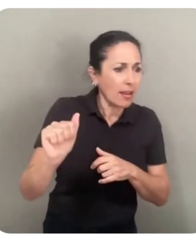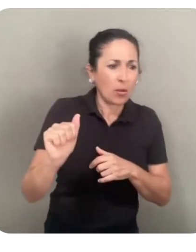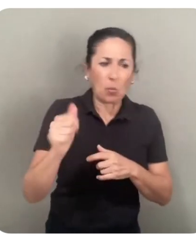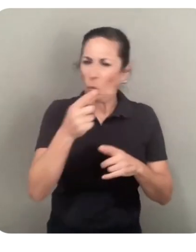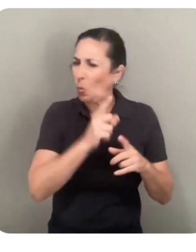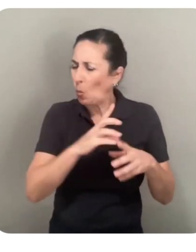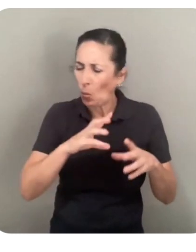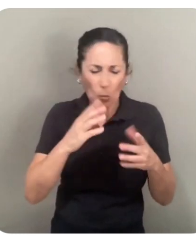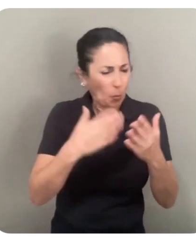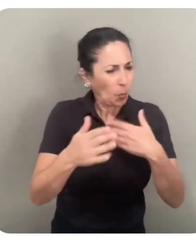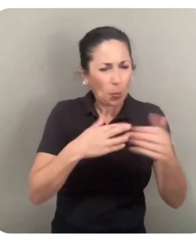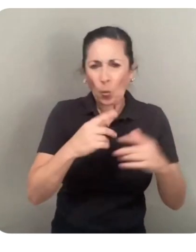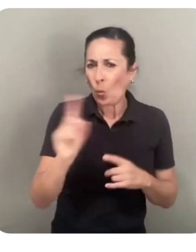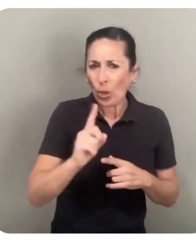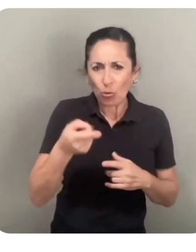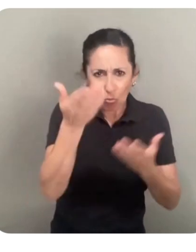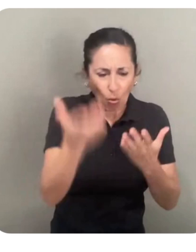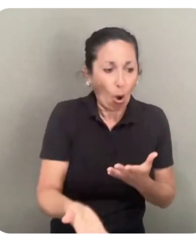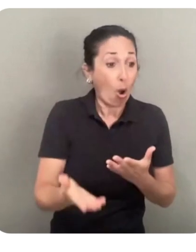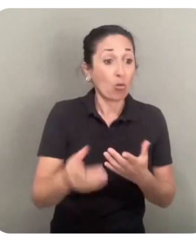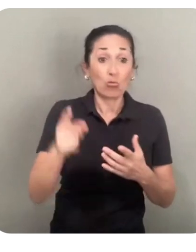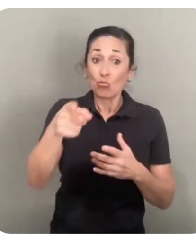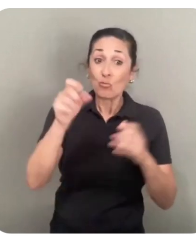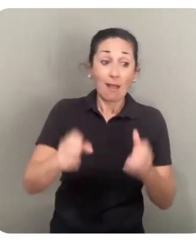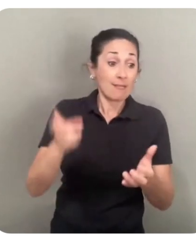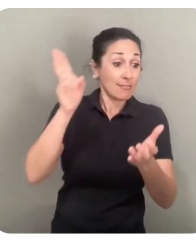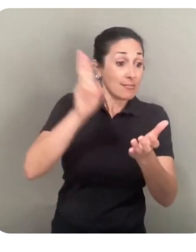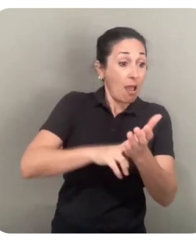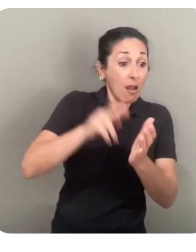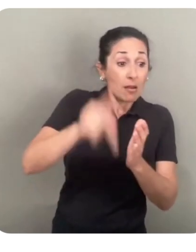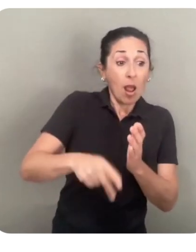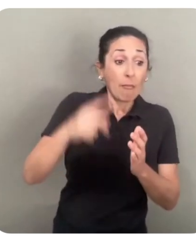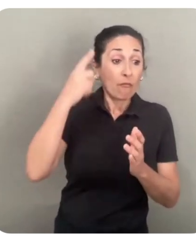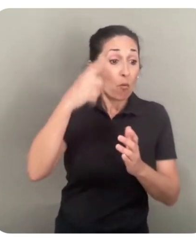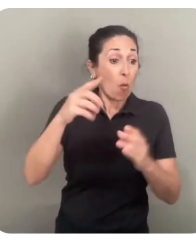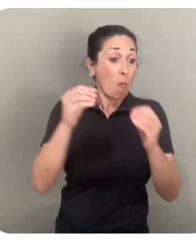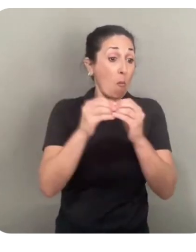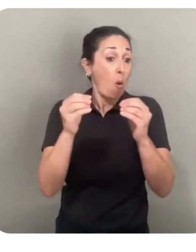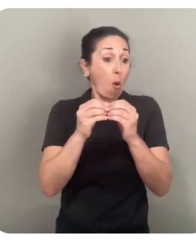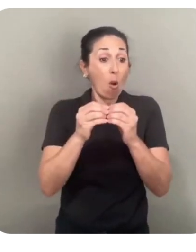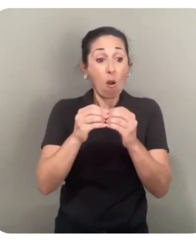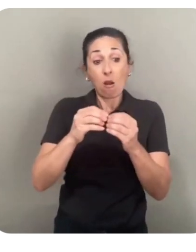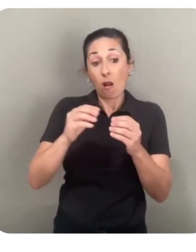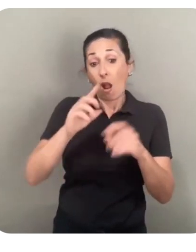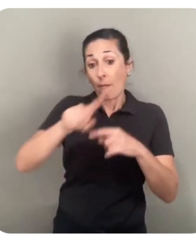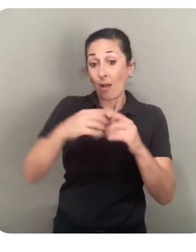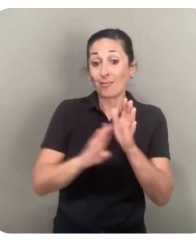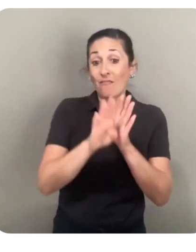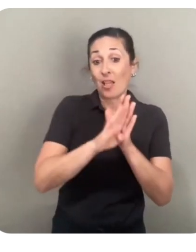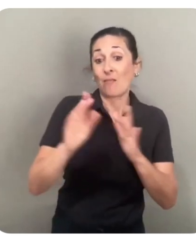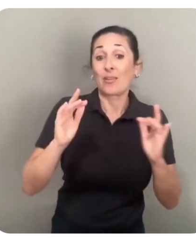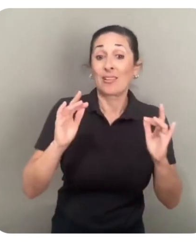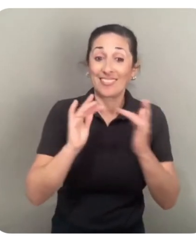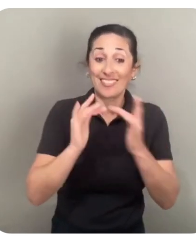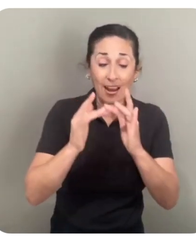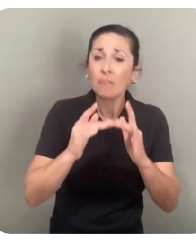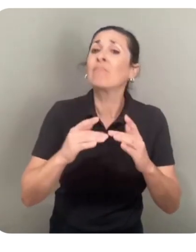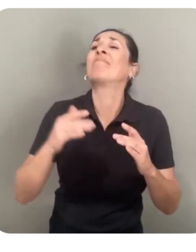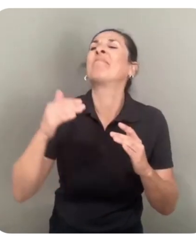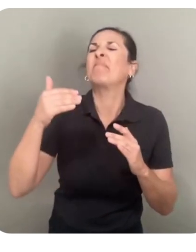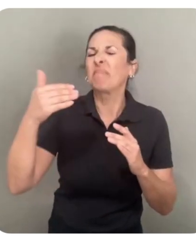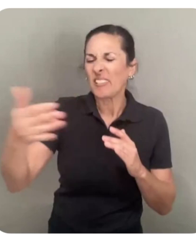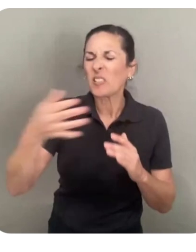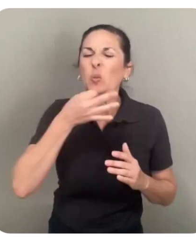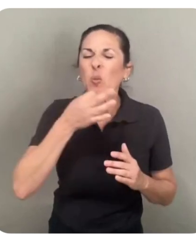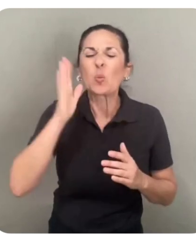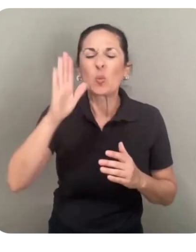and physically. You can sign up for a developer account and read more on our developer site. And coming up next, you'll be able to learn